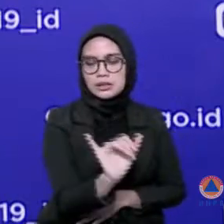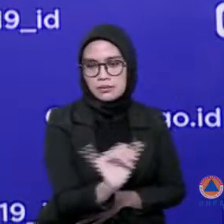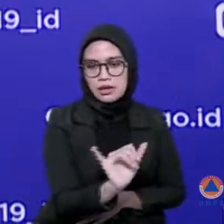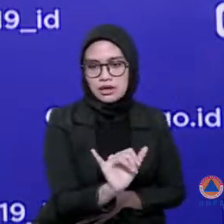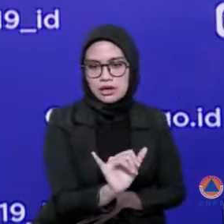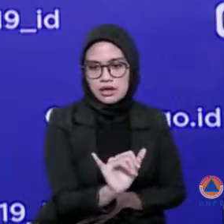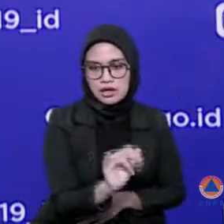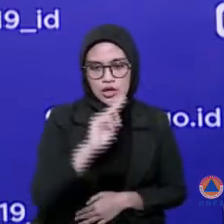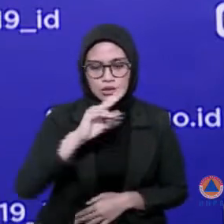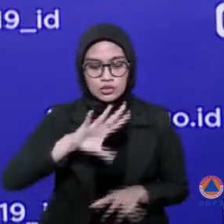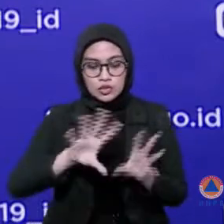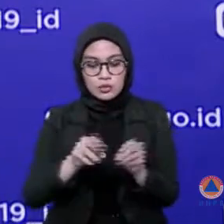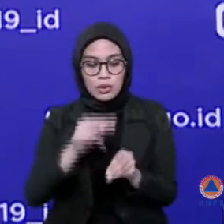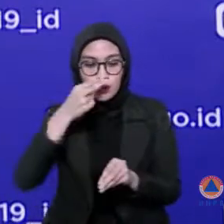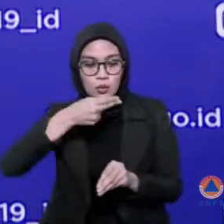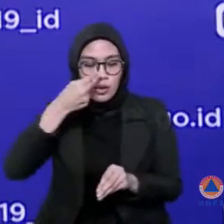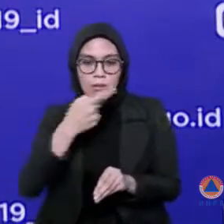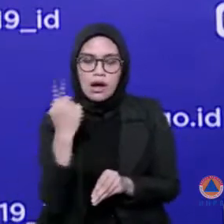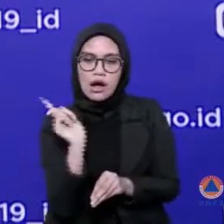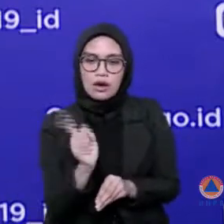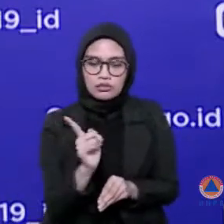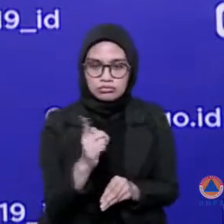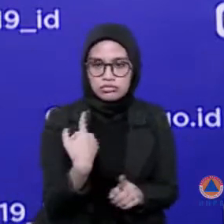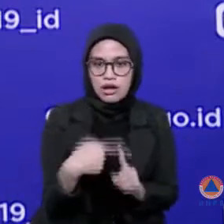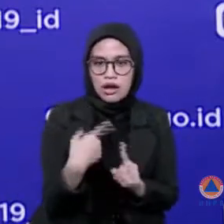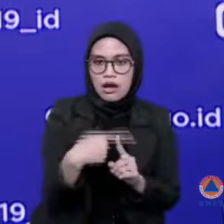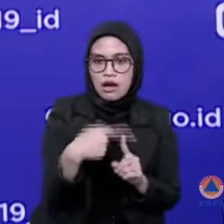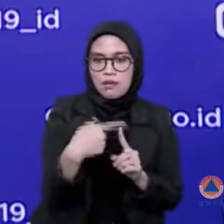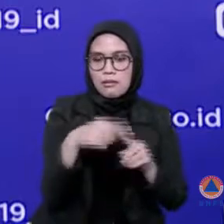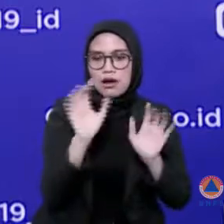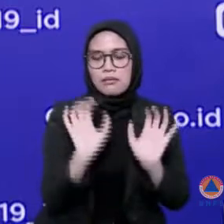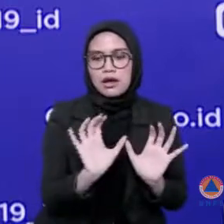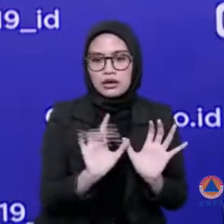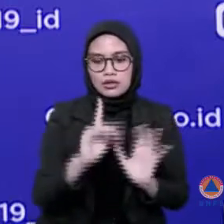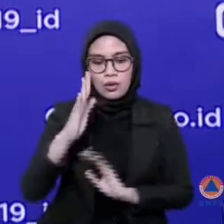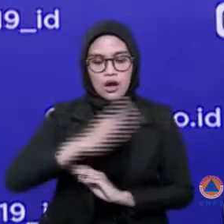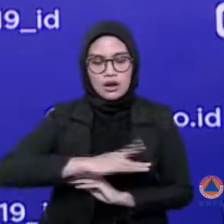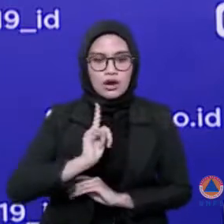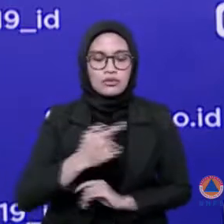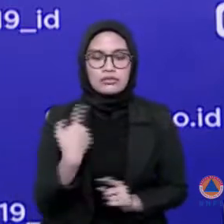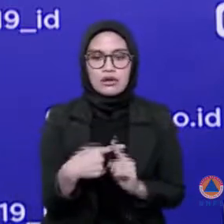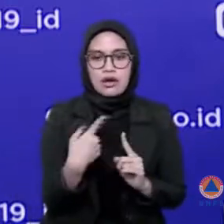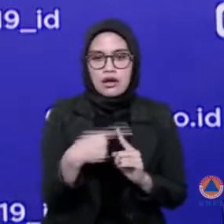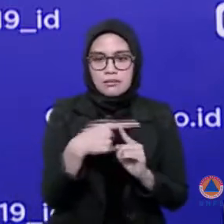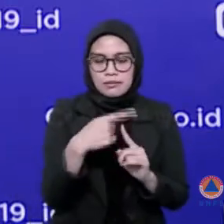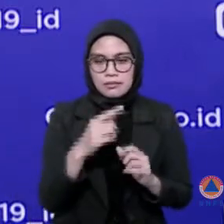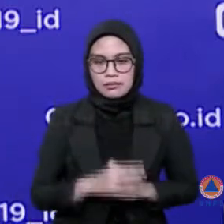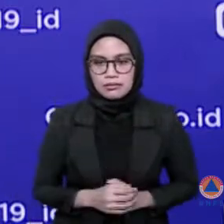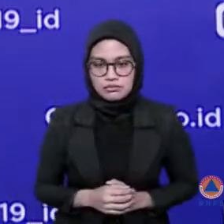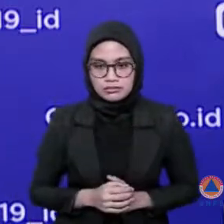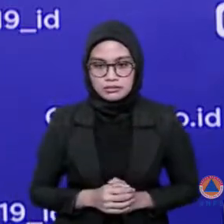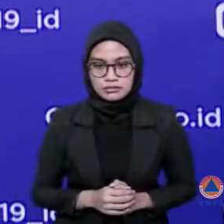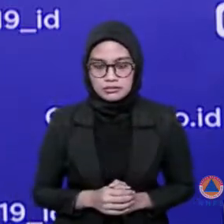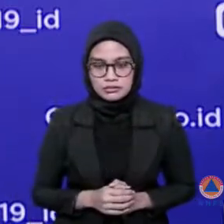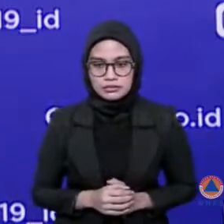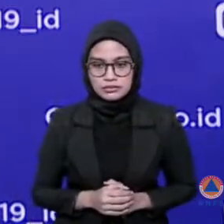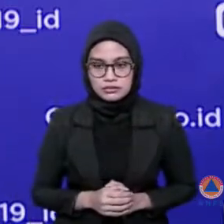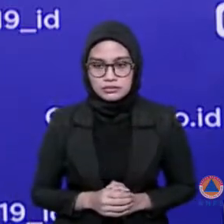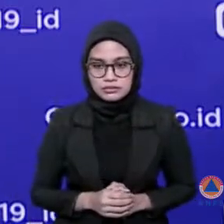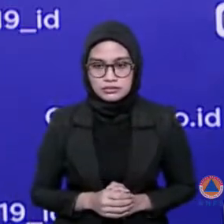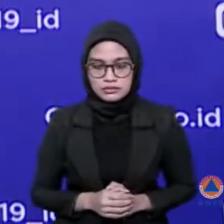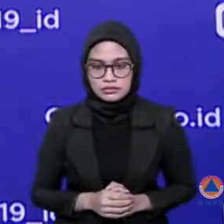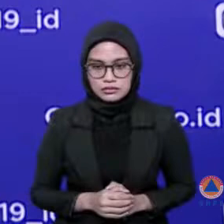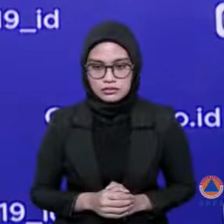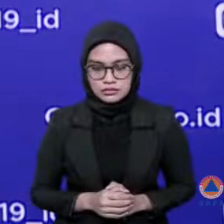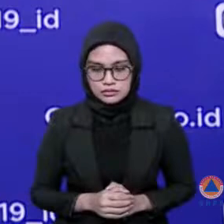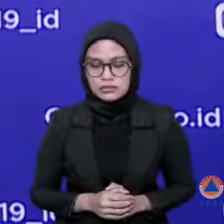many as 500 to 600 samples each day. Meanwhile, regarding